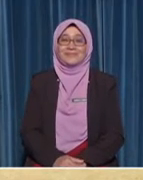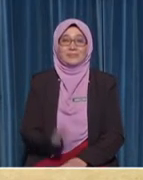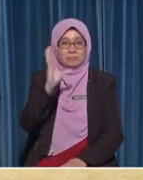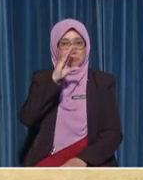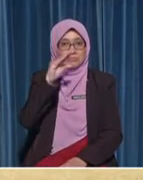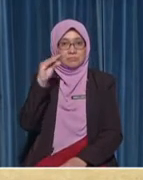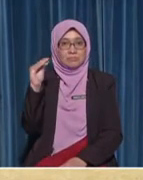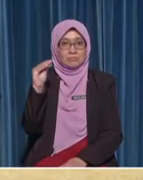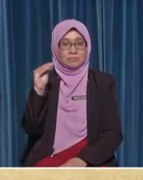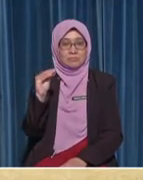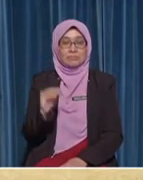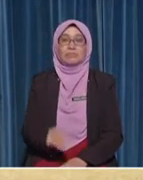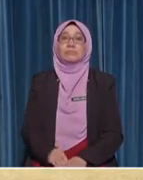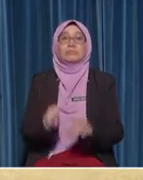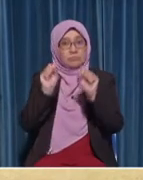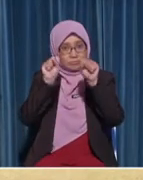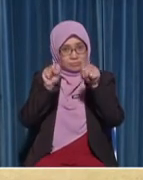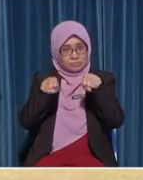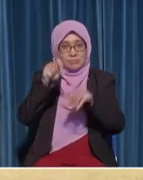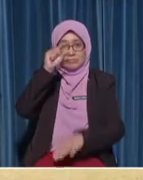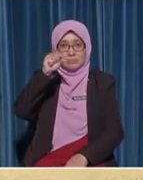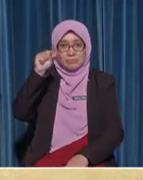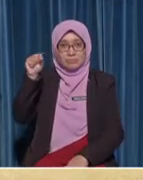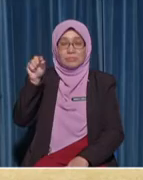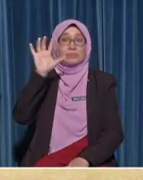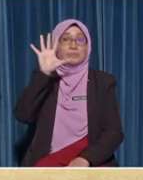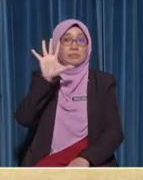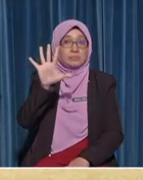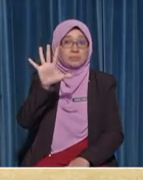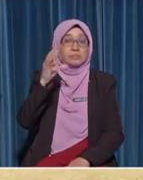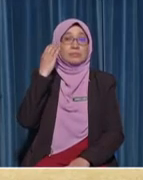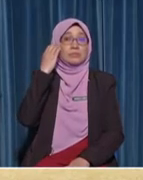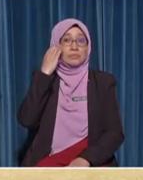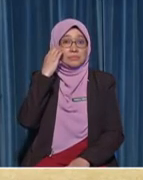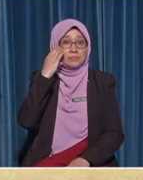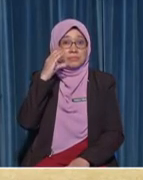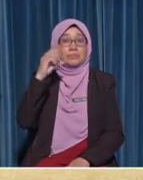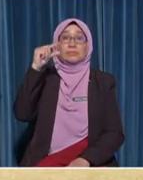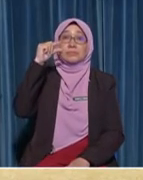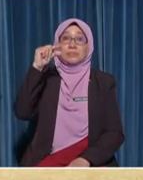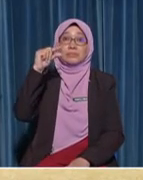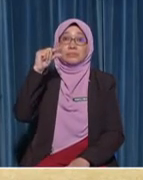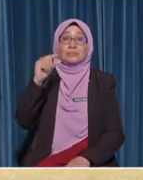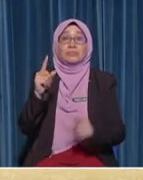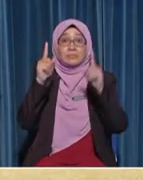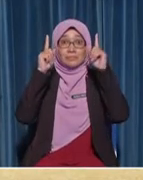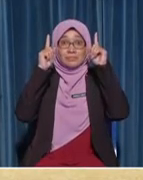And it can be written as 500 g.